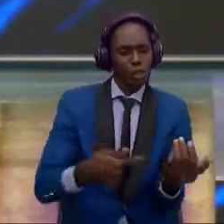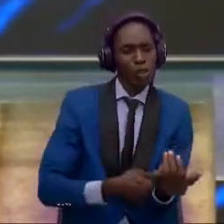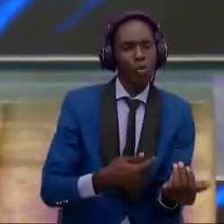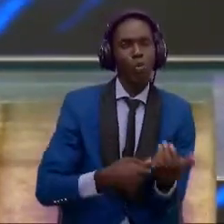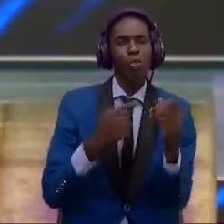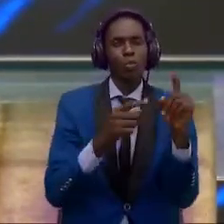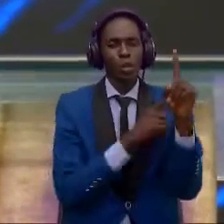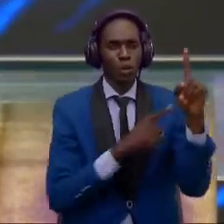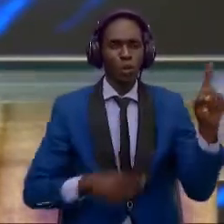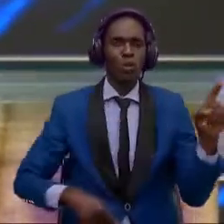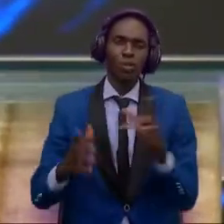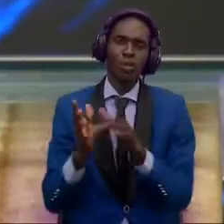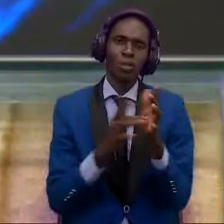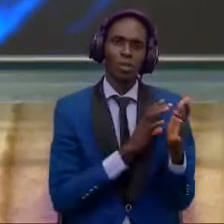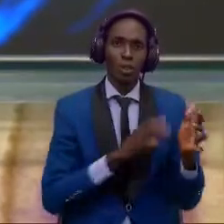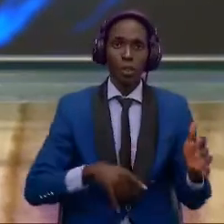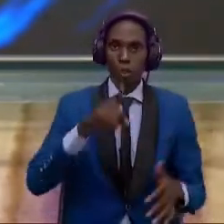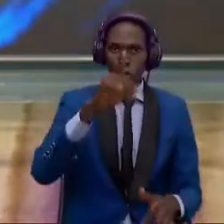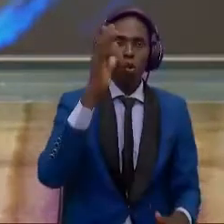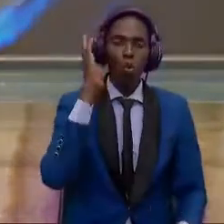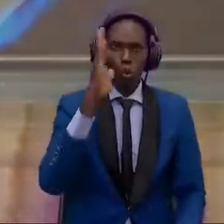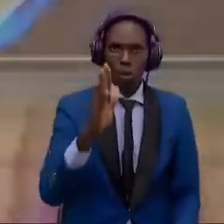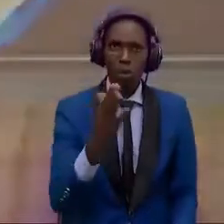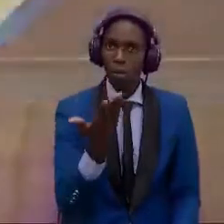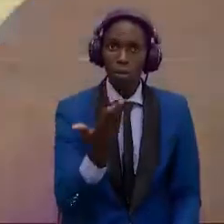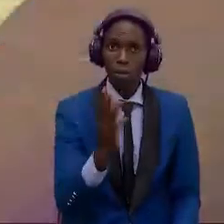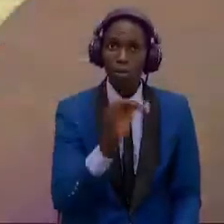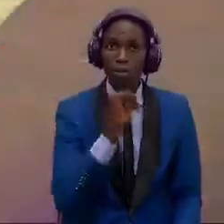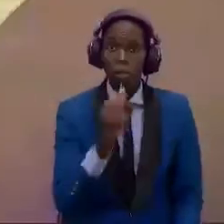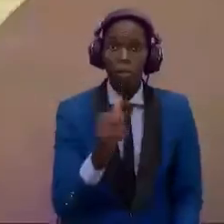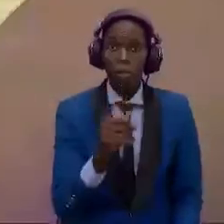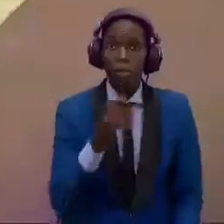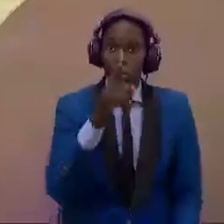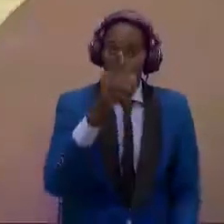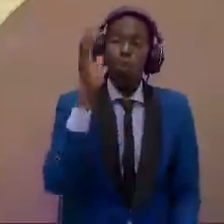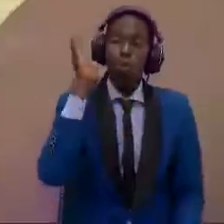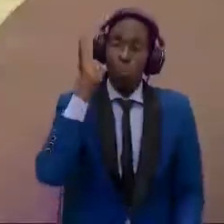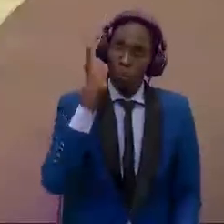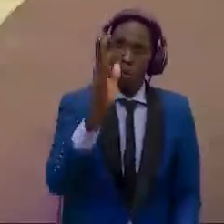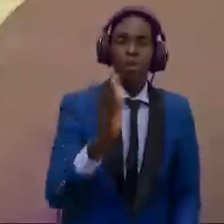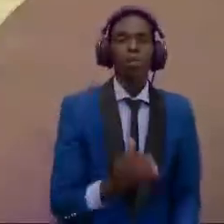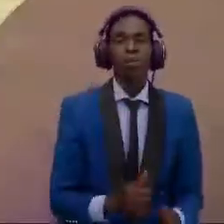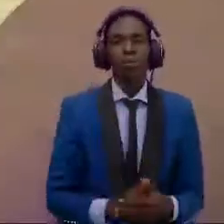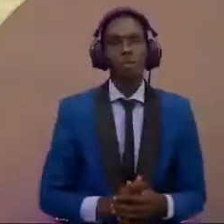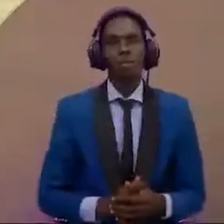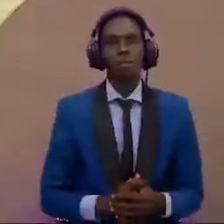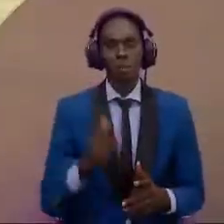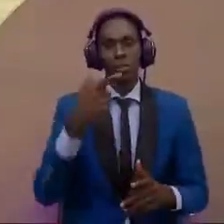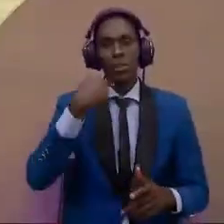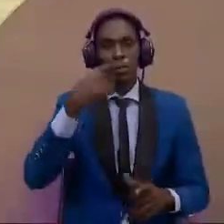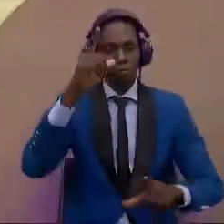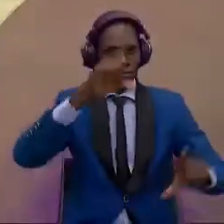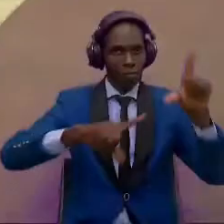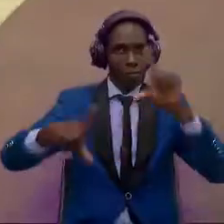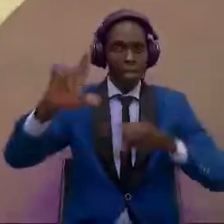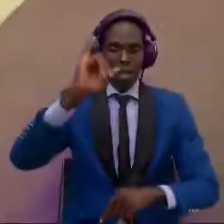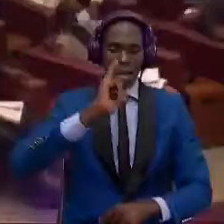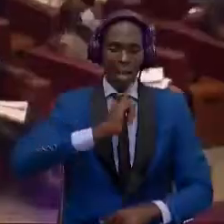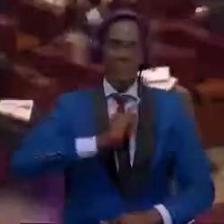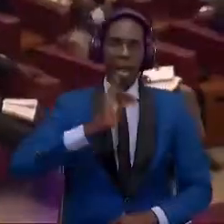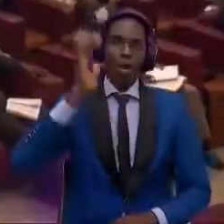Lord Jesus Christ. You will. I said you will. Say I